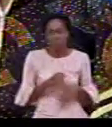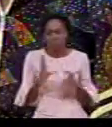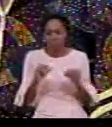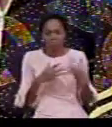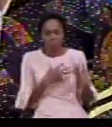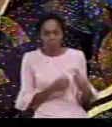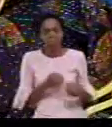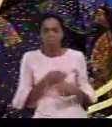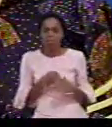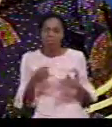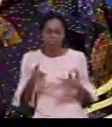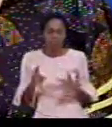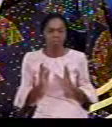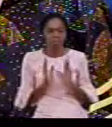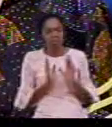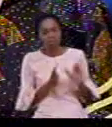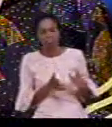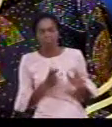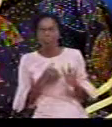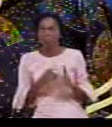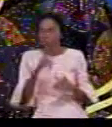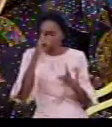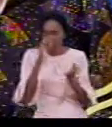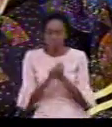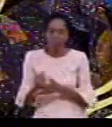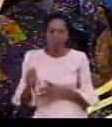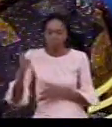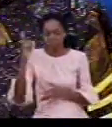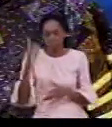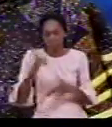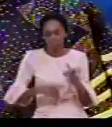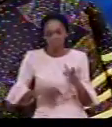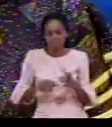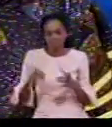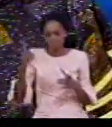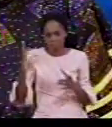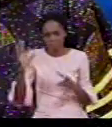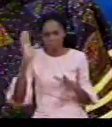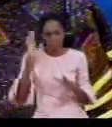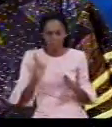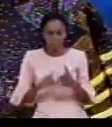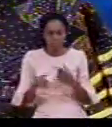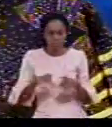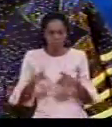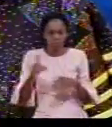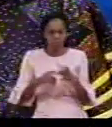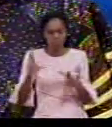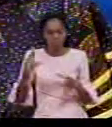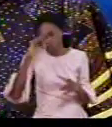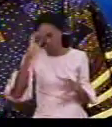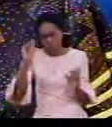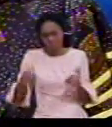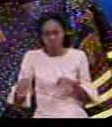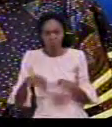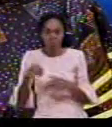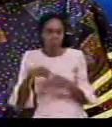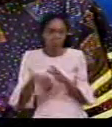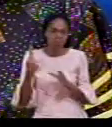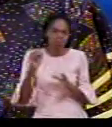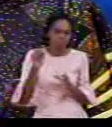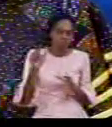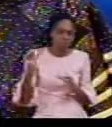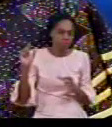that God will do, who can do all things, will do it for us. And then we kept believing God until 2019,